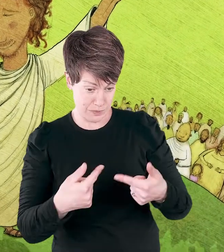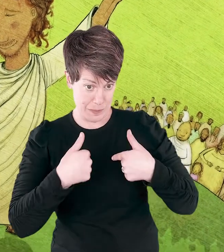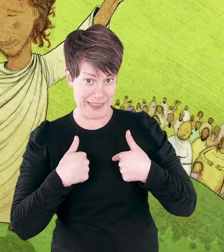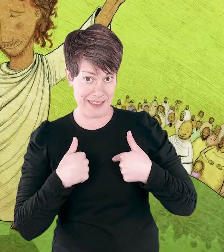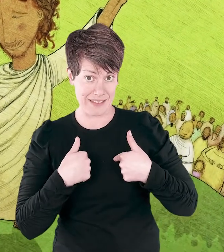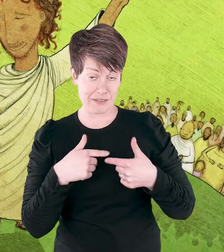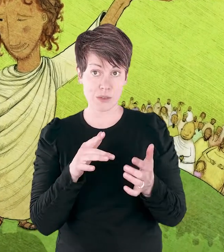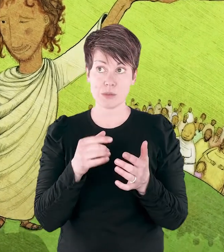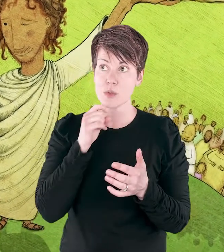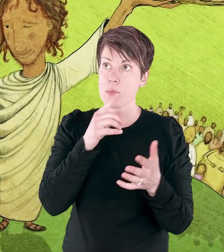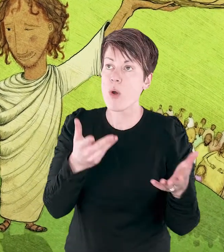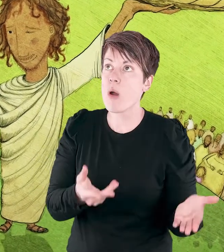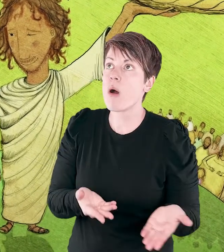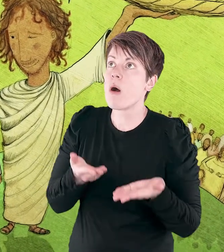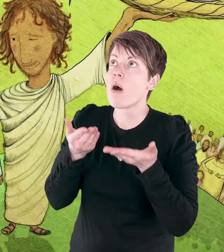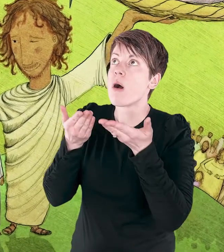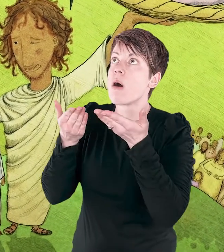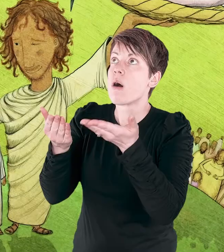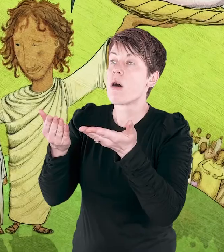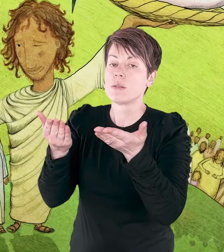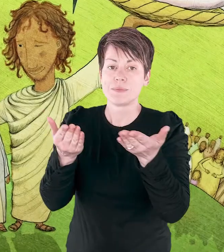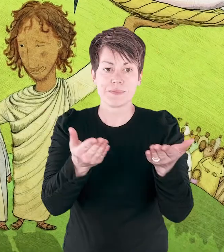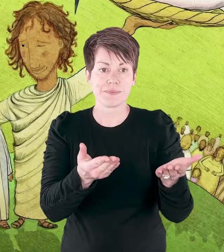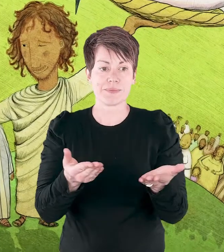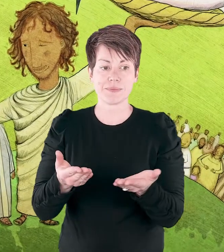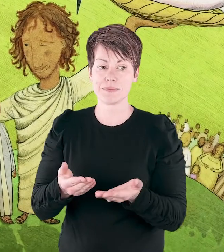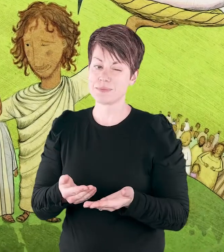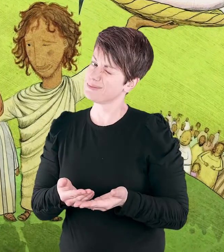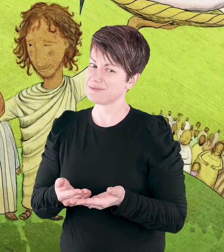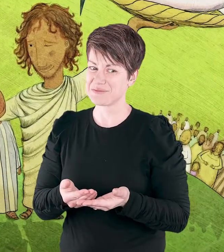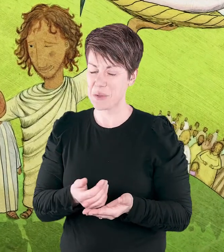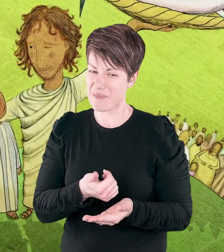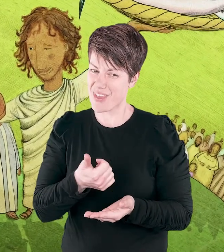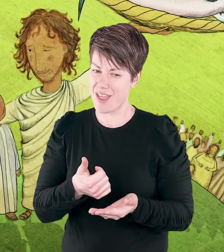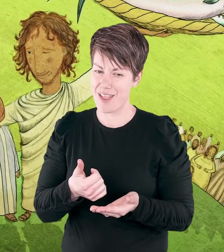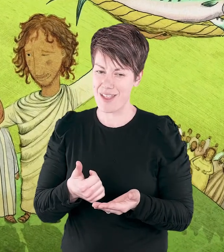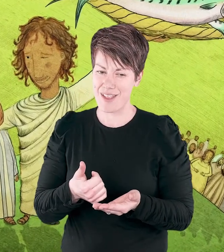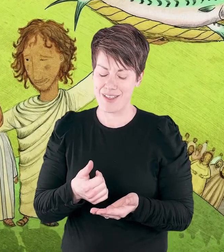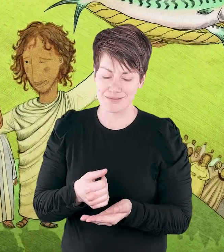little boy gave Jesus his lunch. And Jesus winked at the little boy